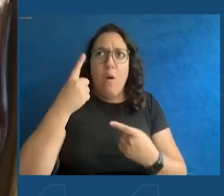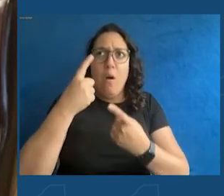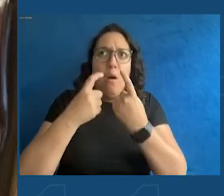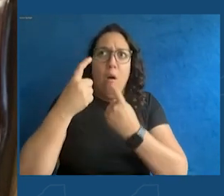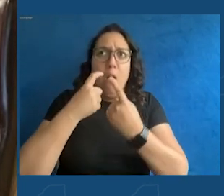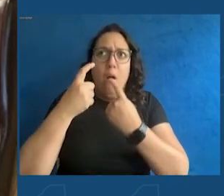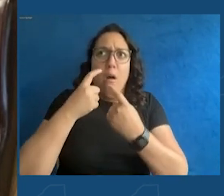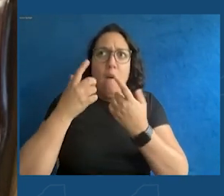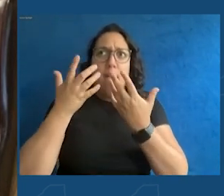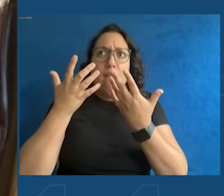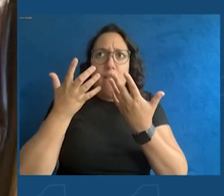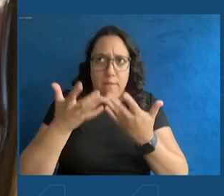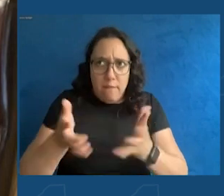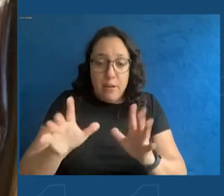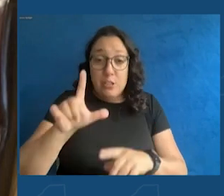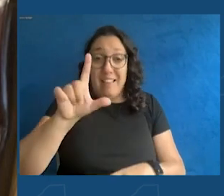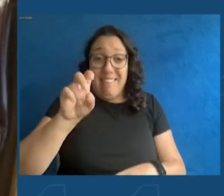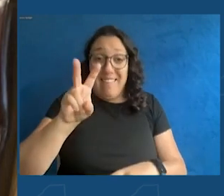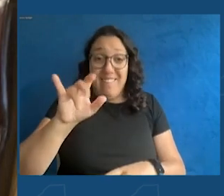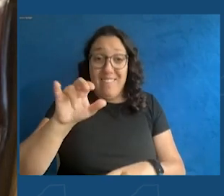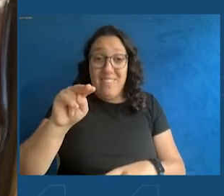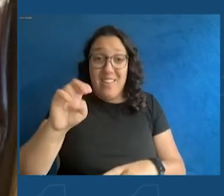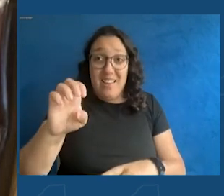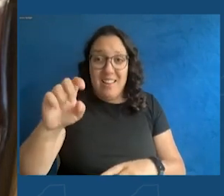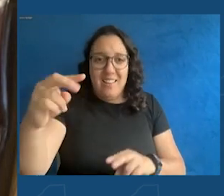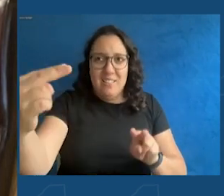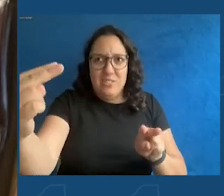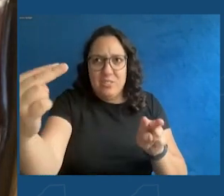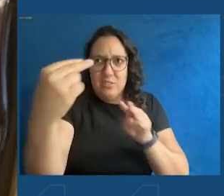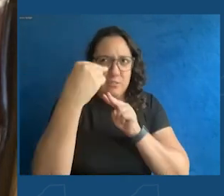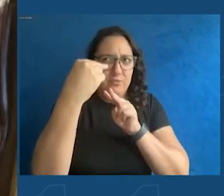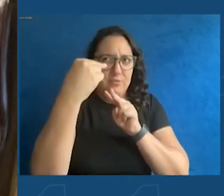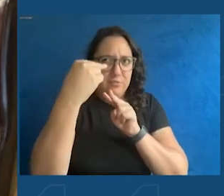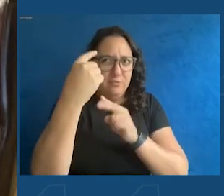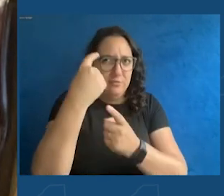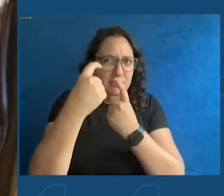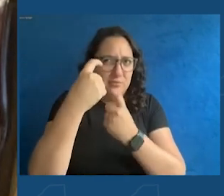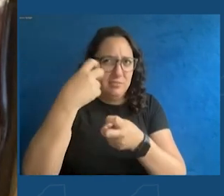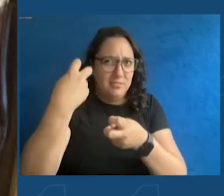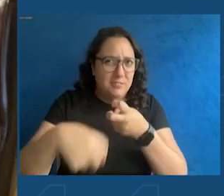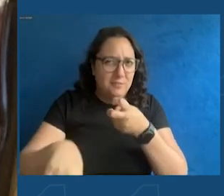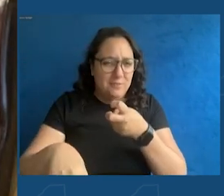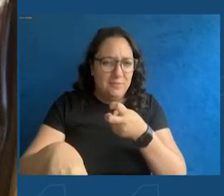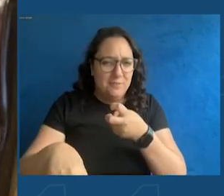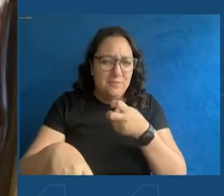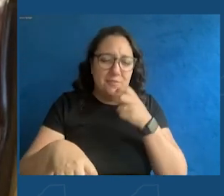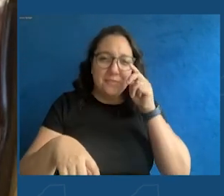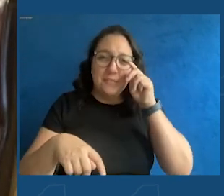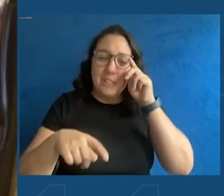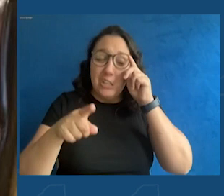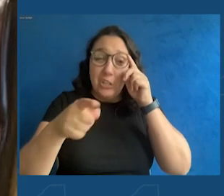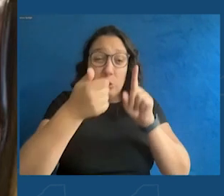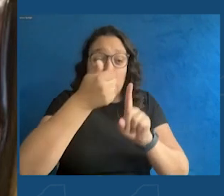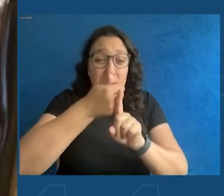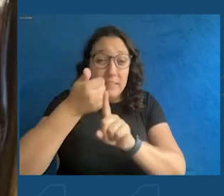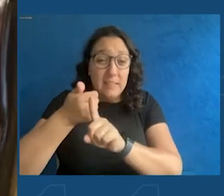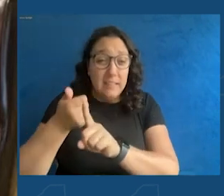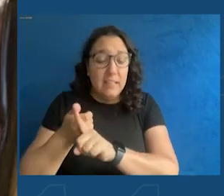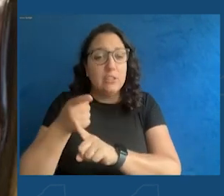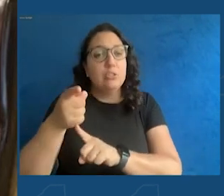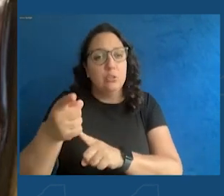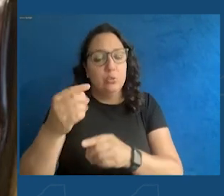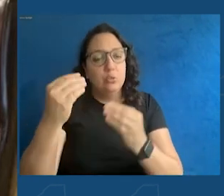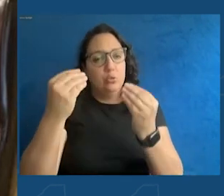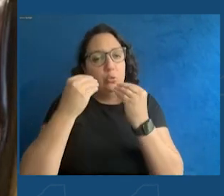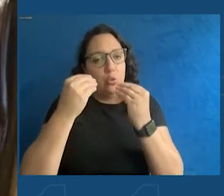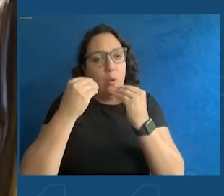looked up and honed right in. You have each taught me how important it is to bring careful preparation,